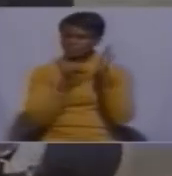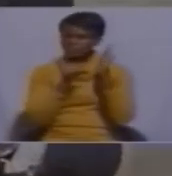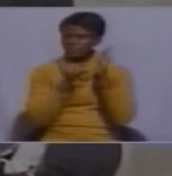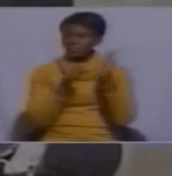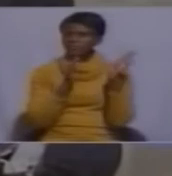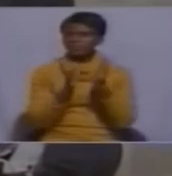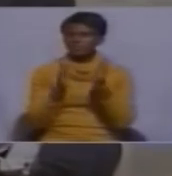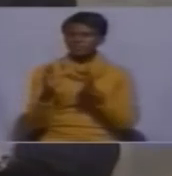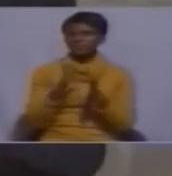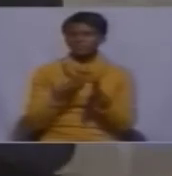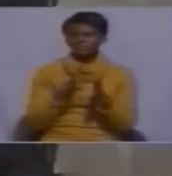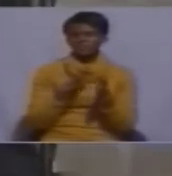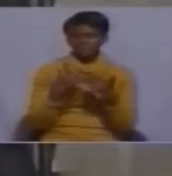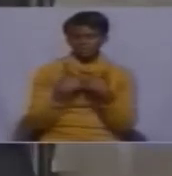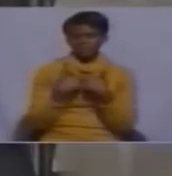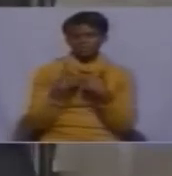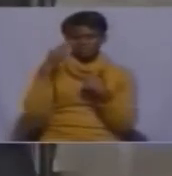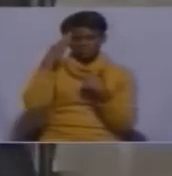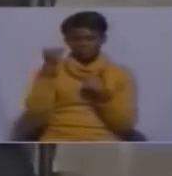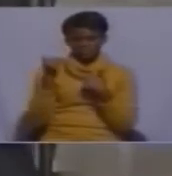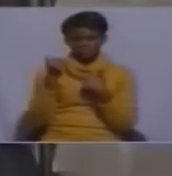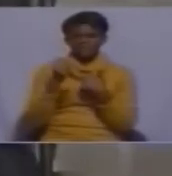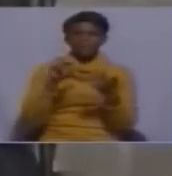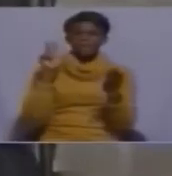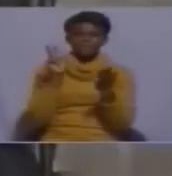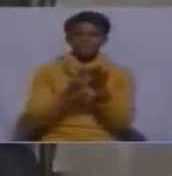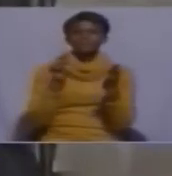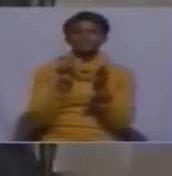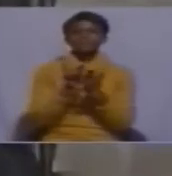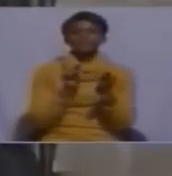prepared, was mostly enacted into law.